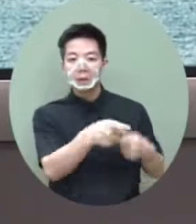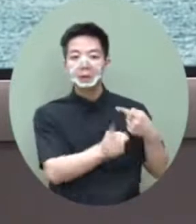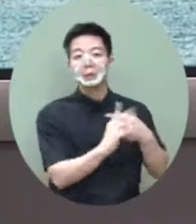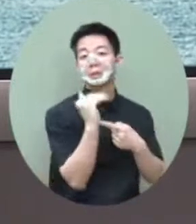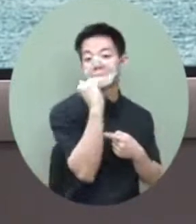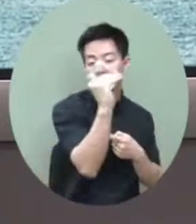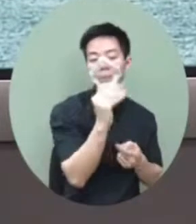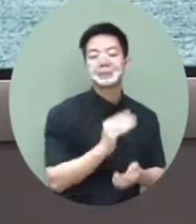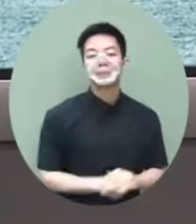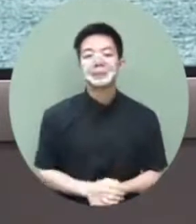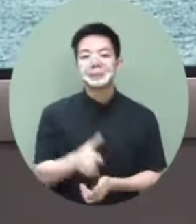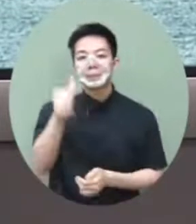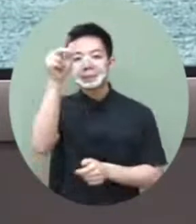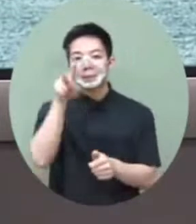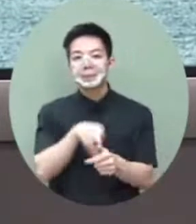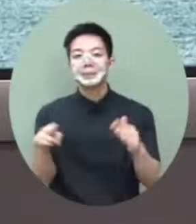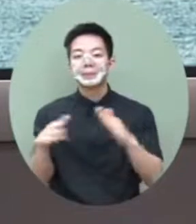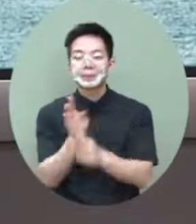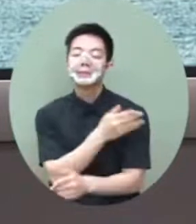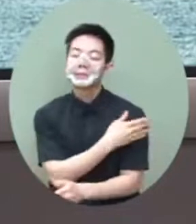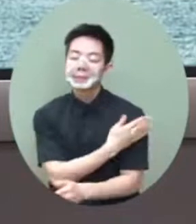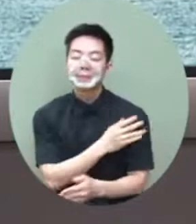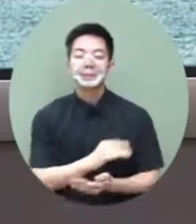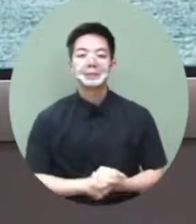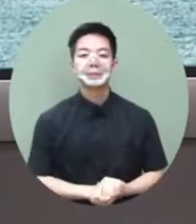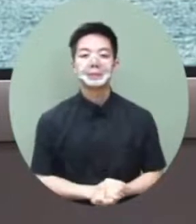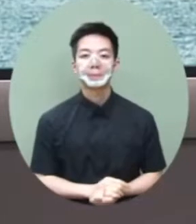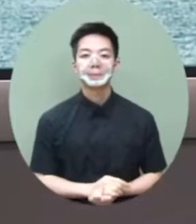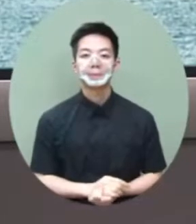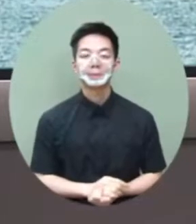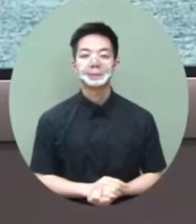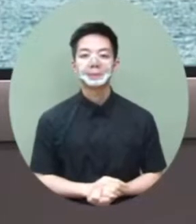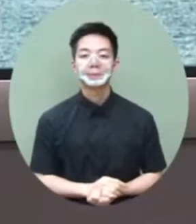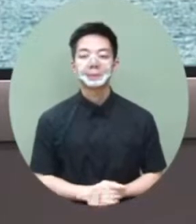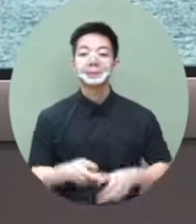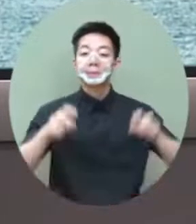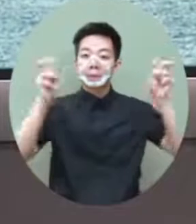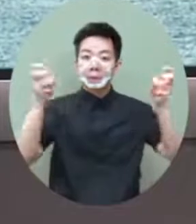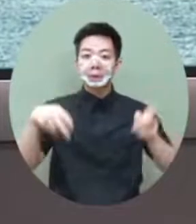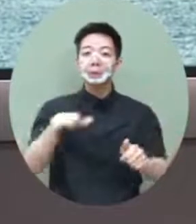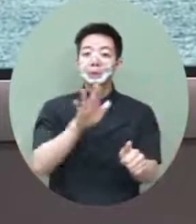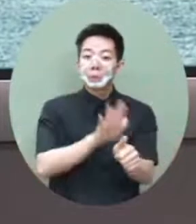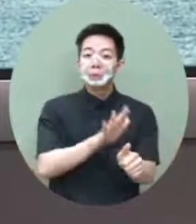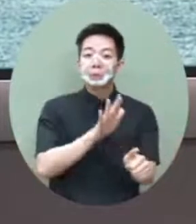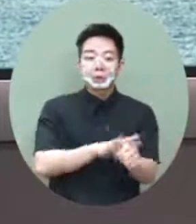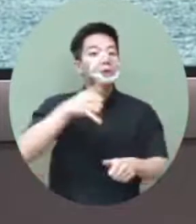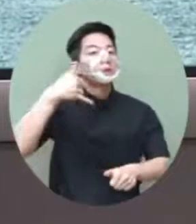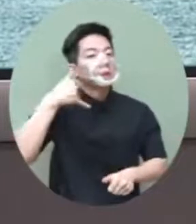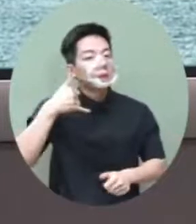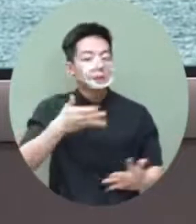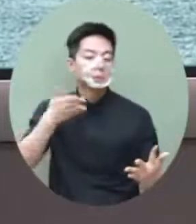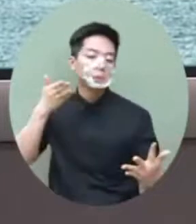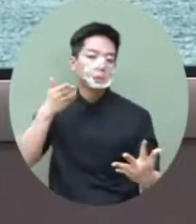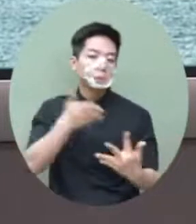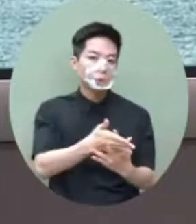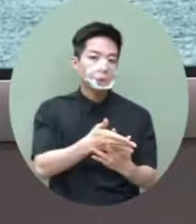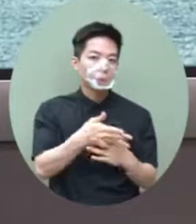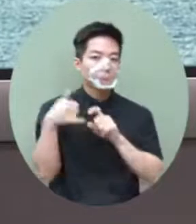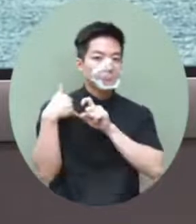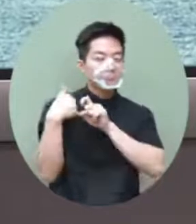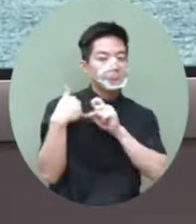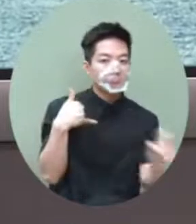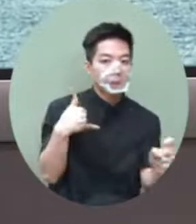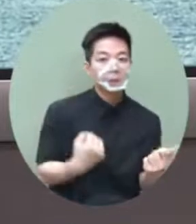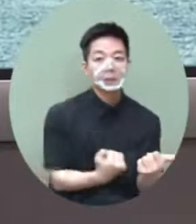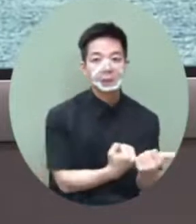has started the use of the isolation care monitoring system. For those who are isolating at